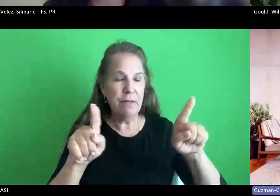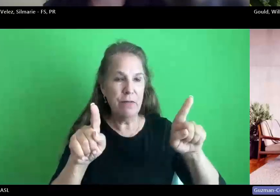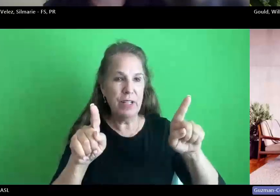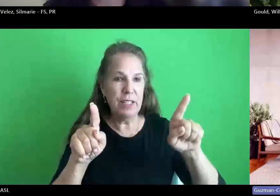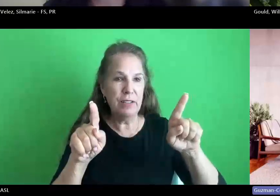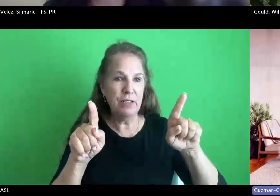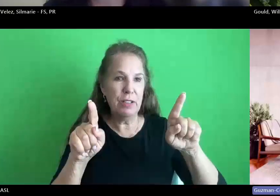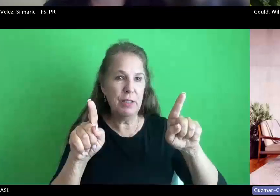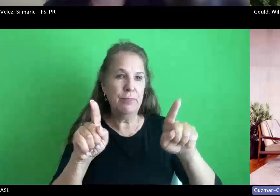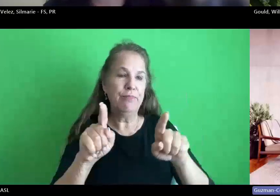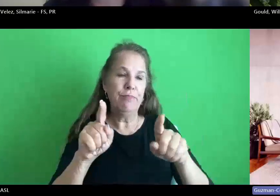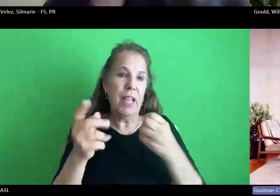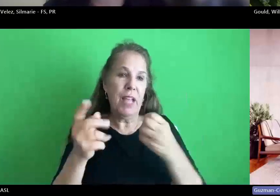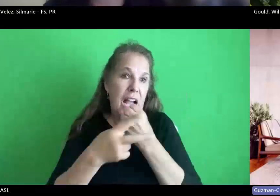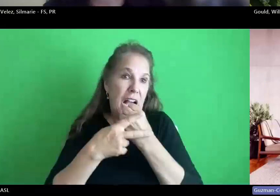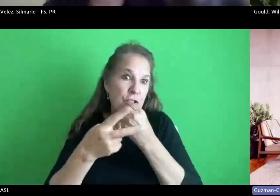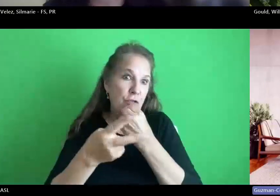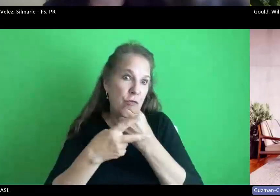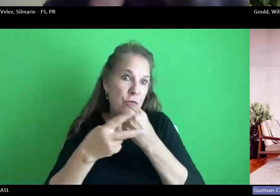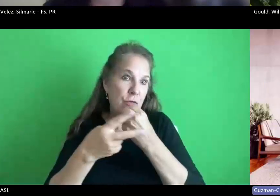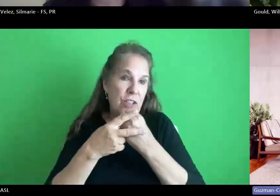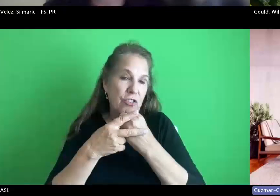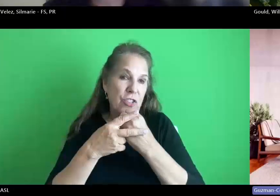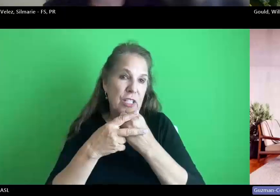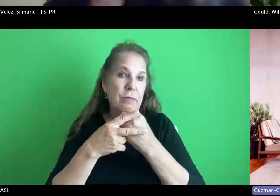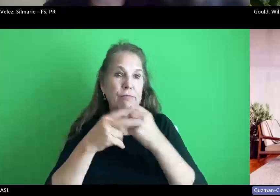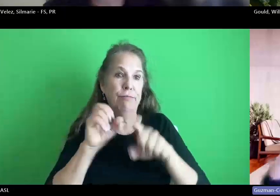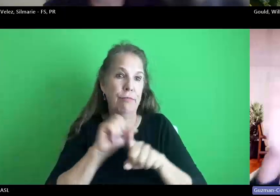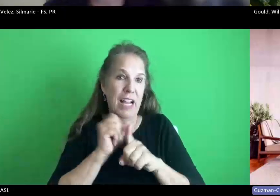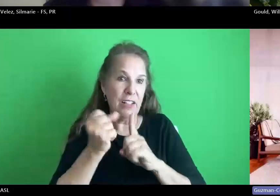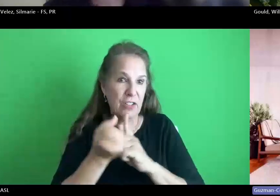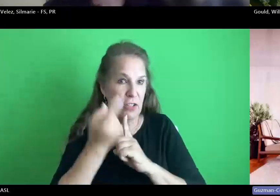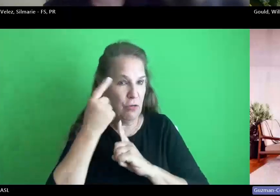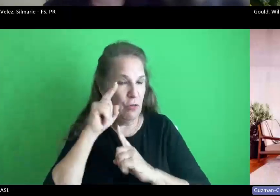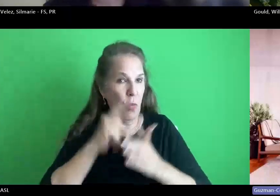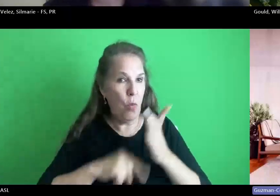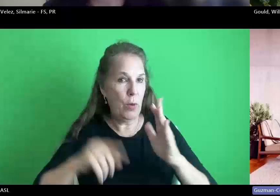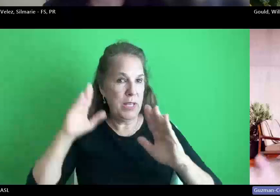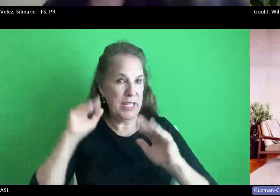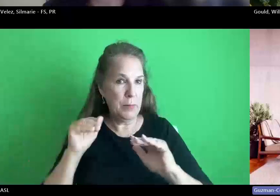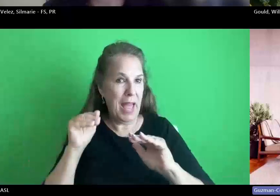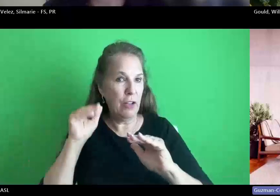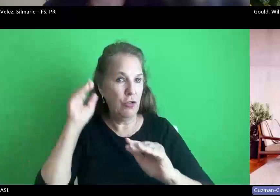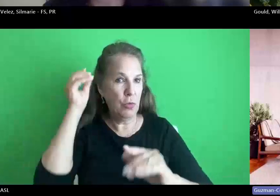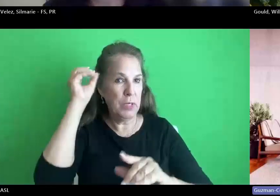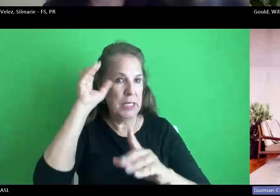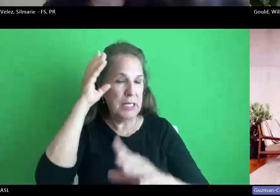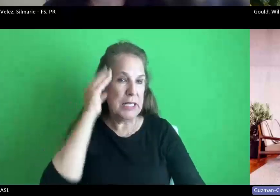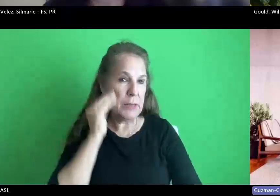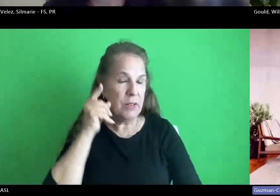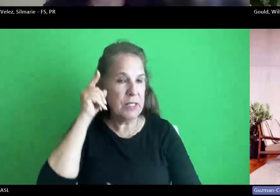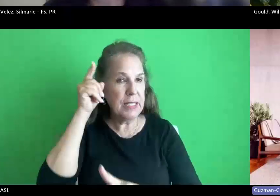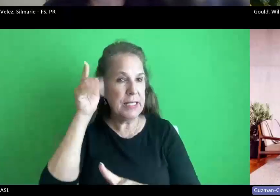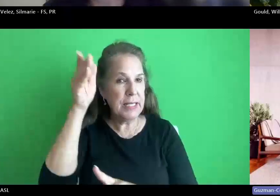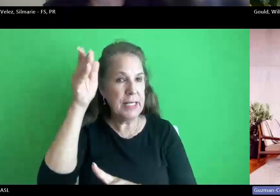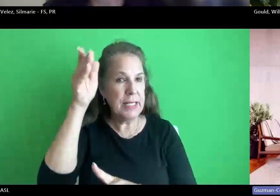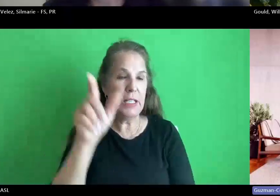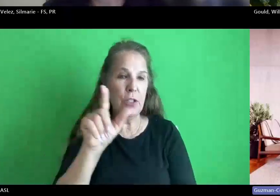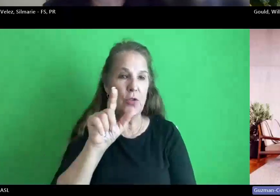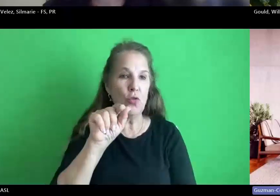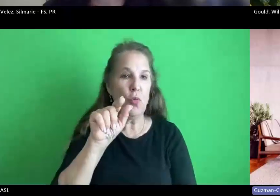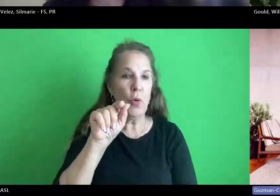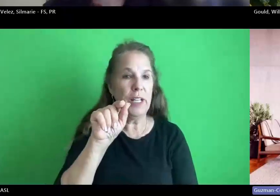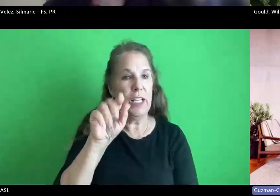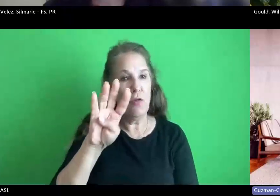for what we are going to be experiencing in 2050 or in 2040. So it's a